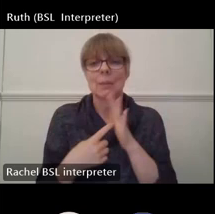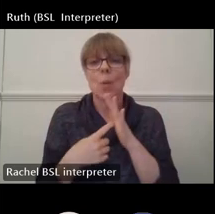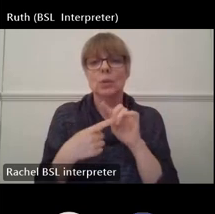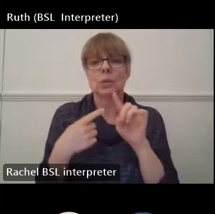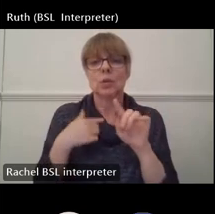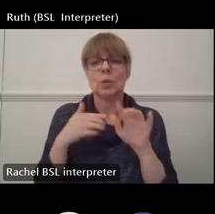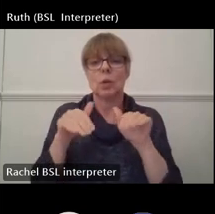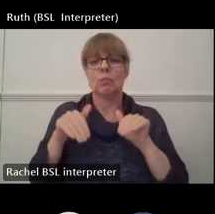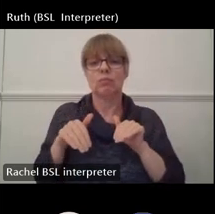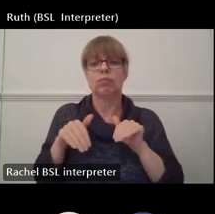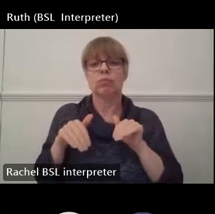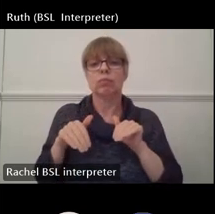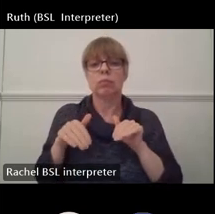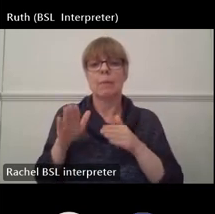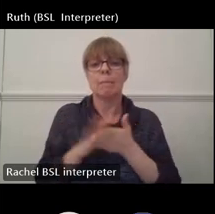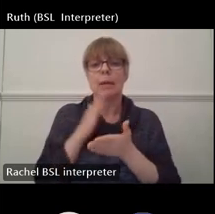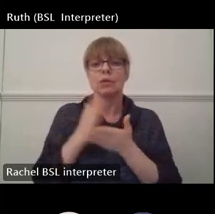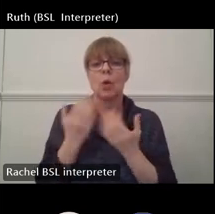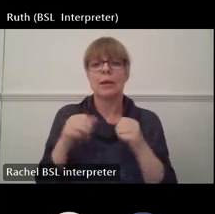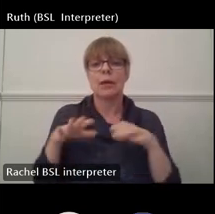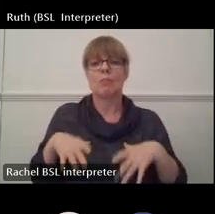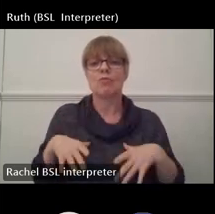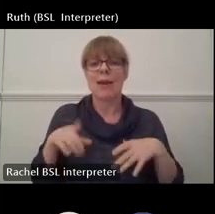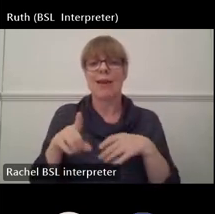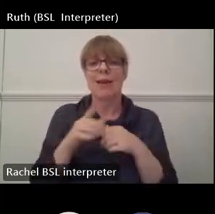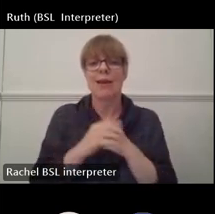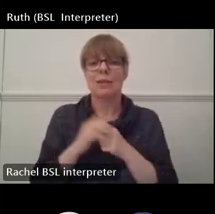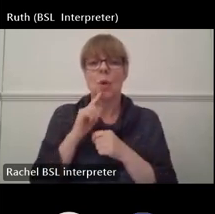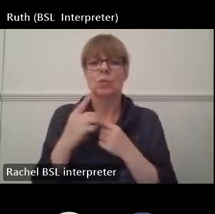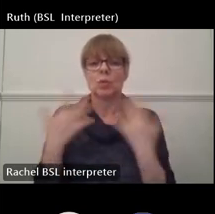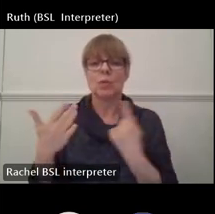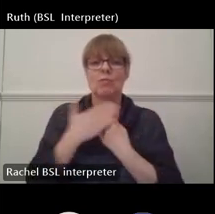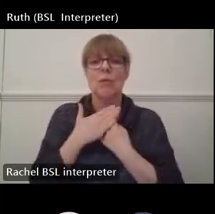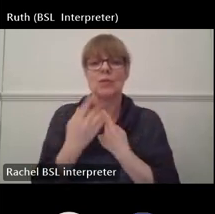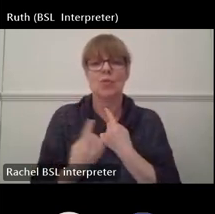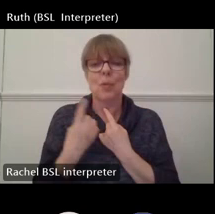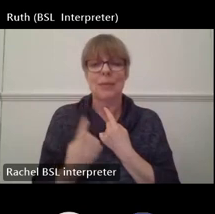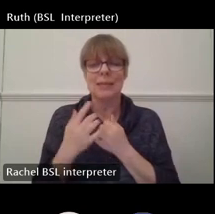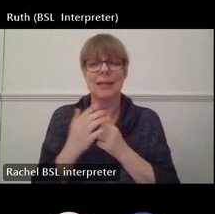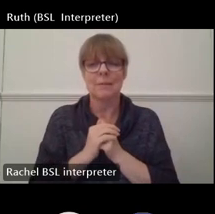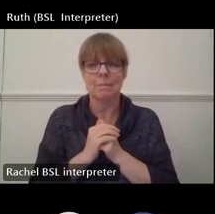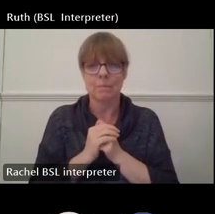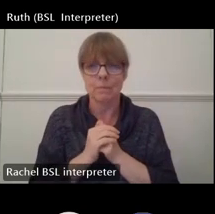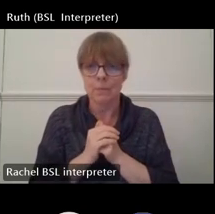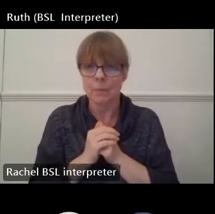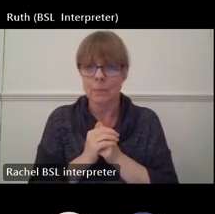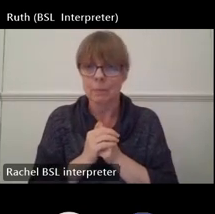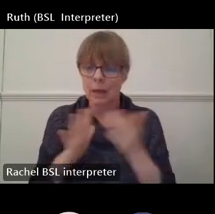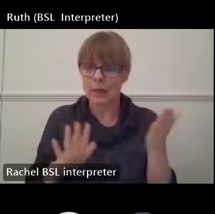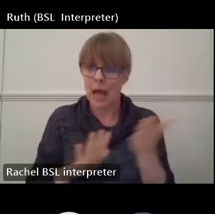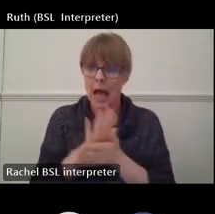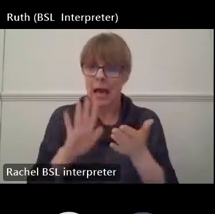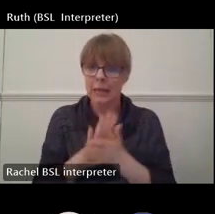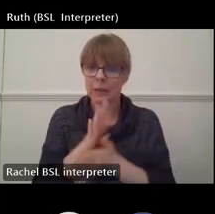Because I've tend to push myself. But enjoying volunteering through the mental health aspect of